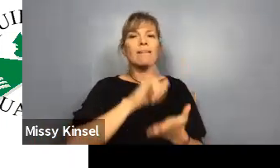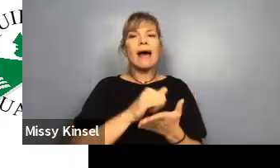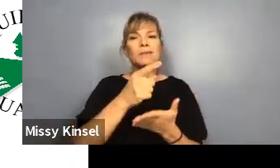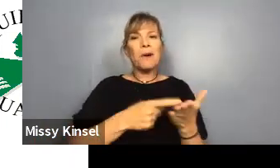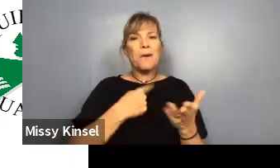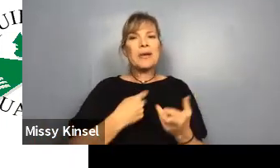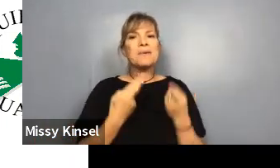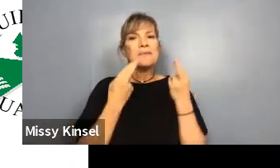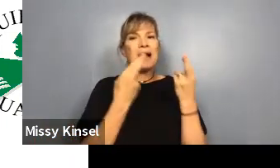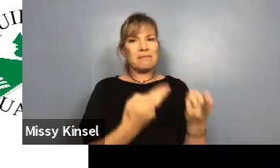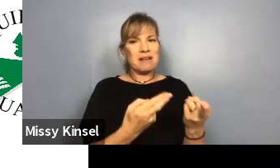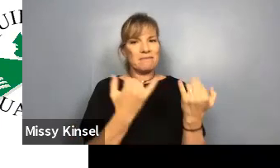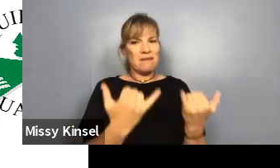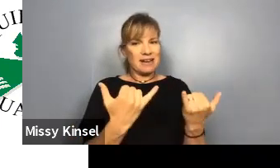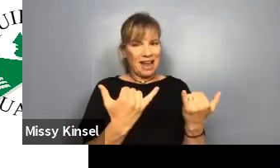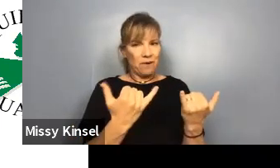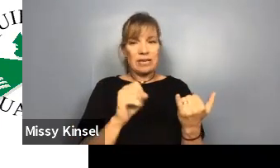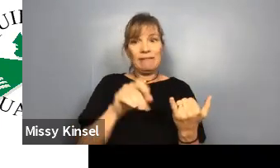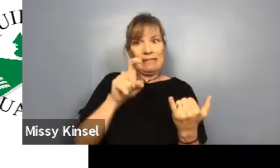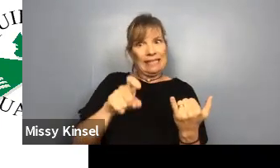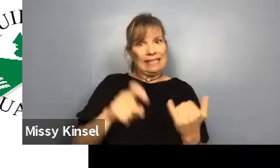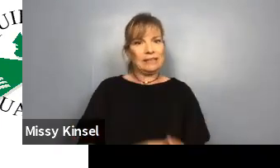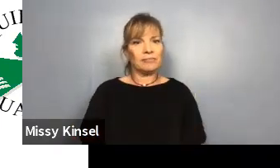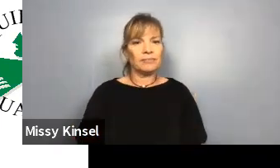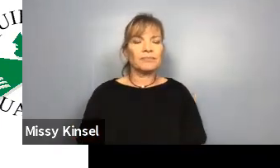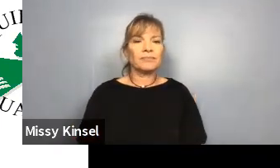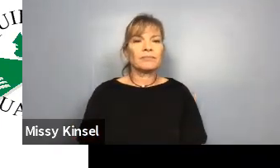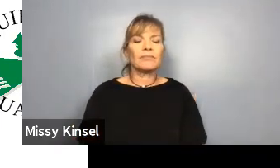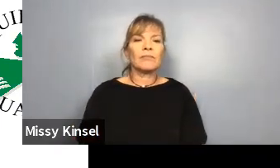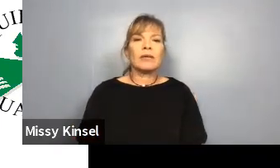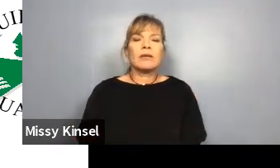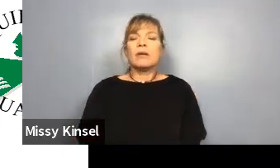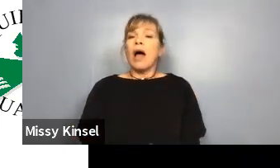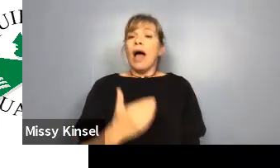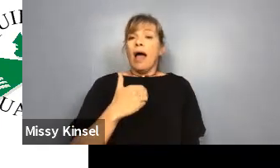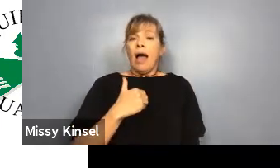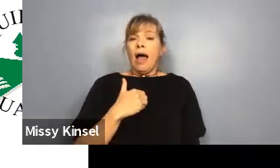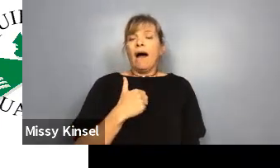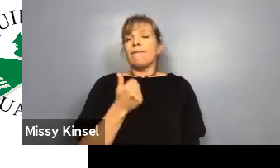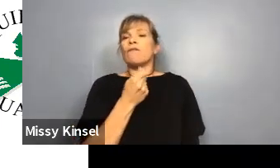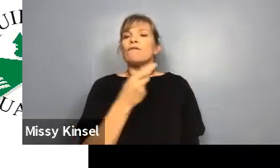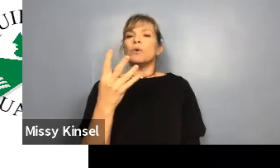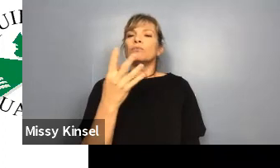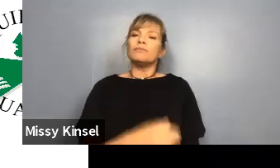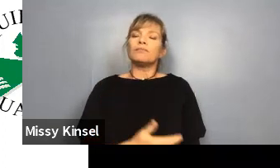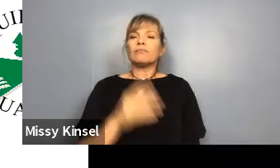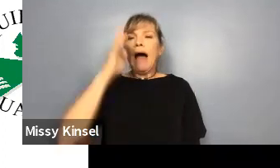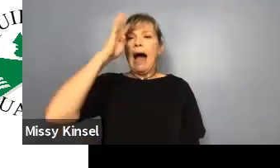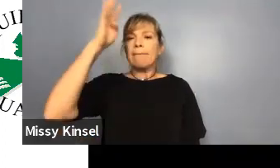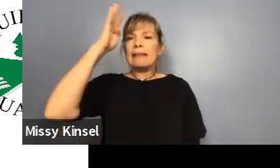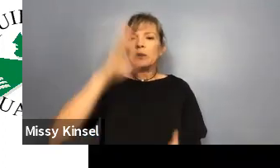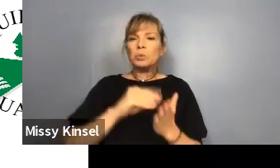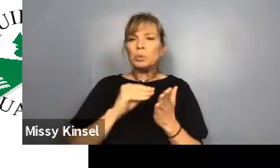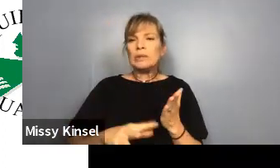recommend that you do right now if you need to. So here we have a few hypothetical